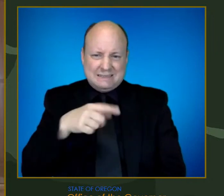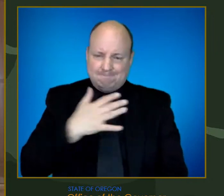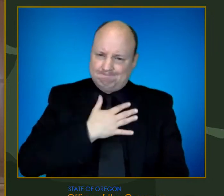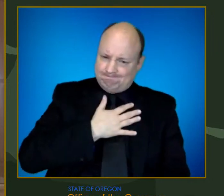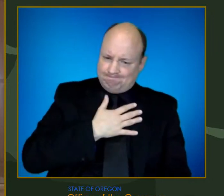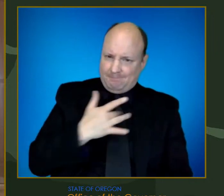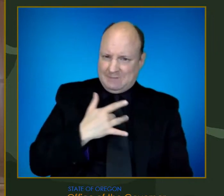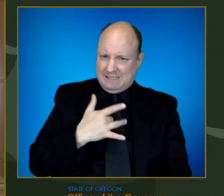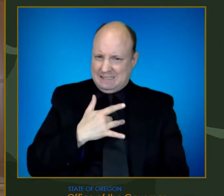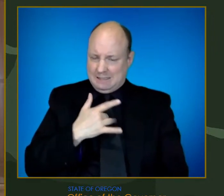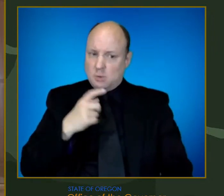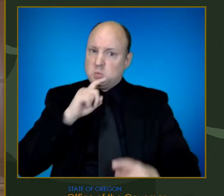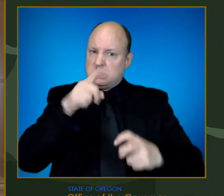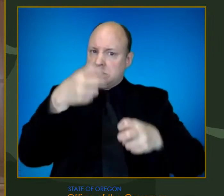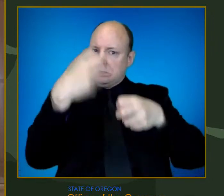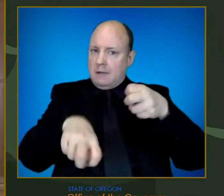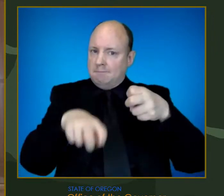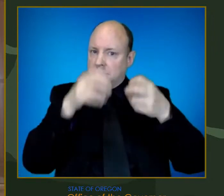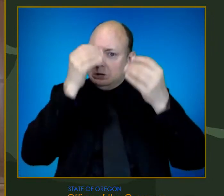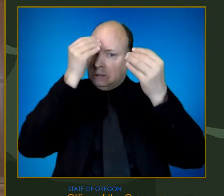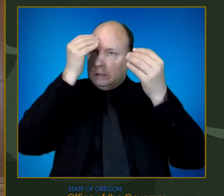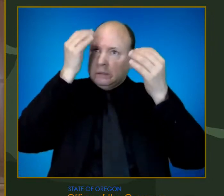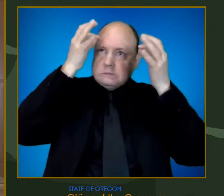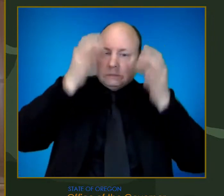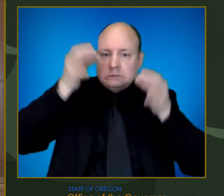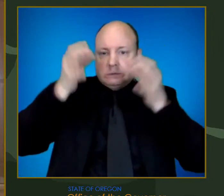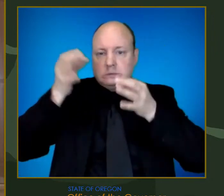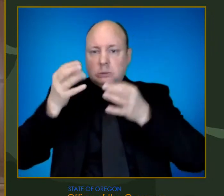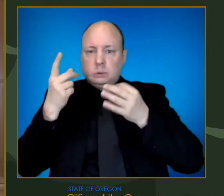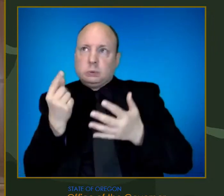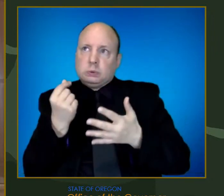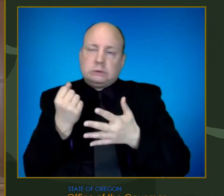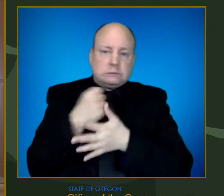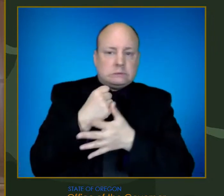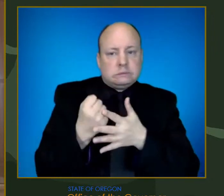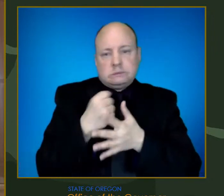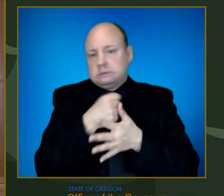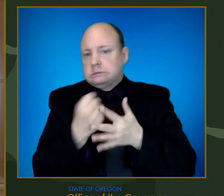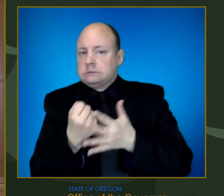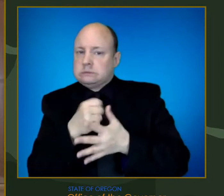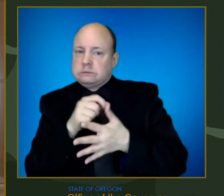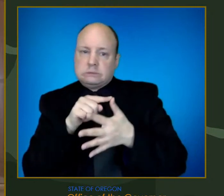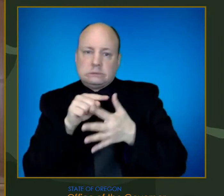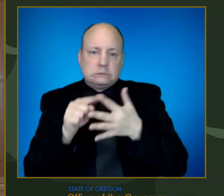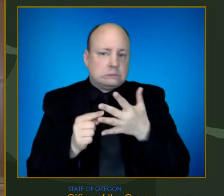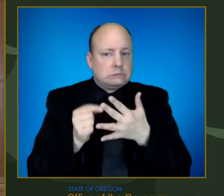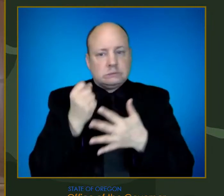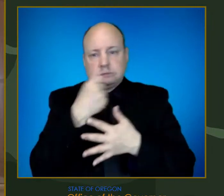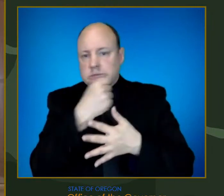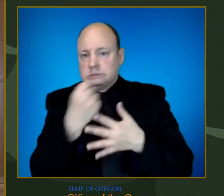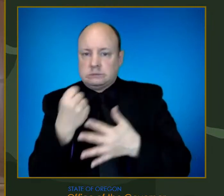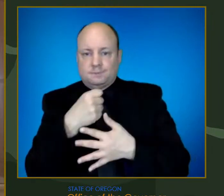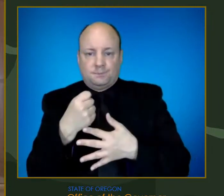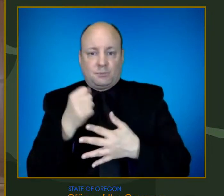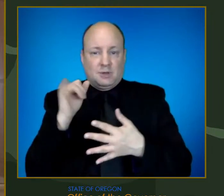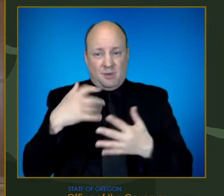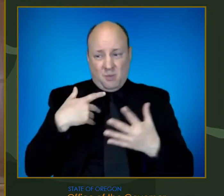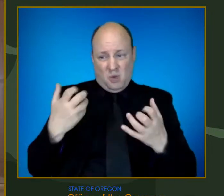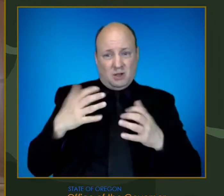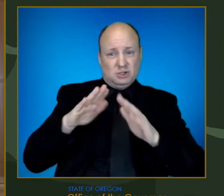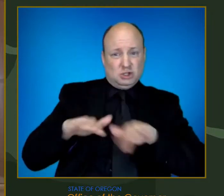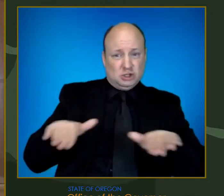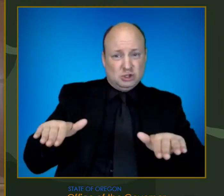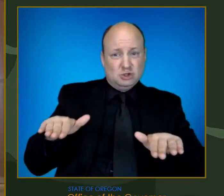our educator workforce, because I wanted to get our kids, particularly our historically underserved kids of